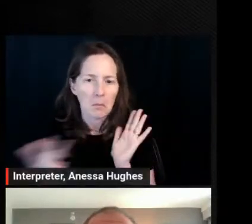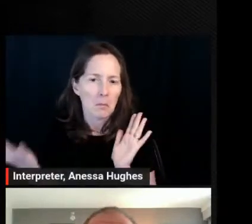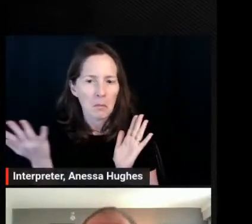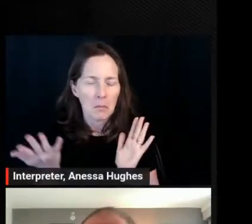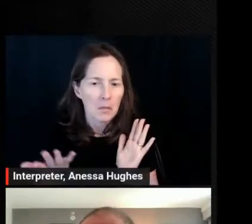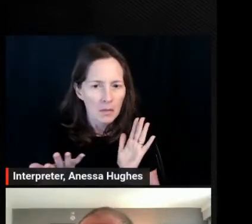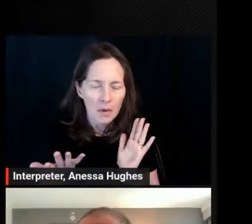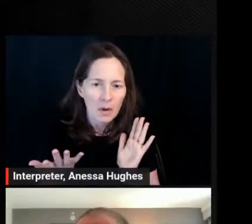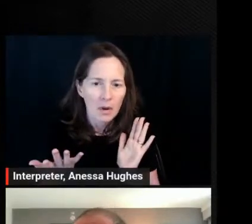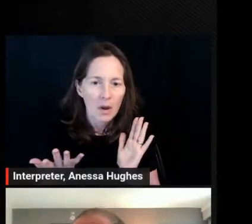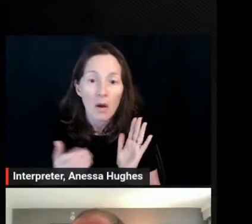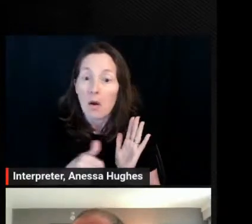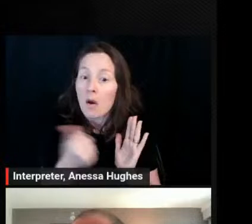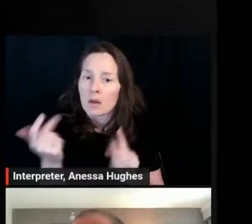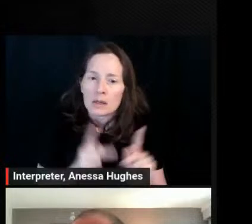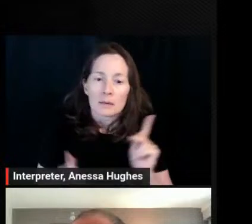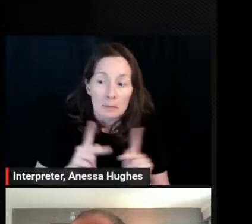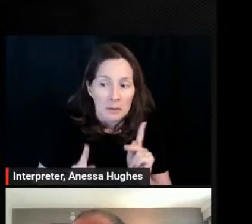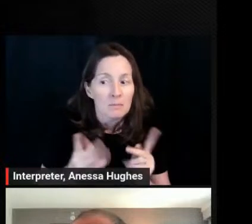it.